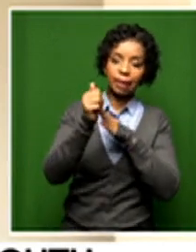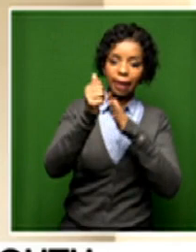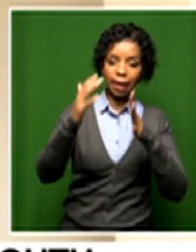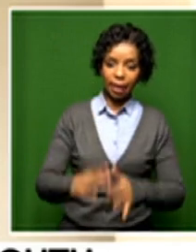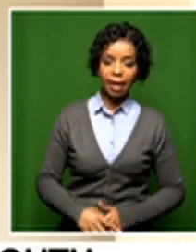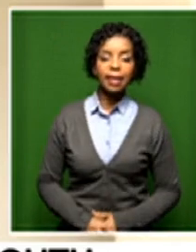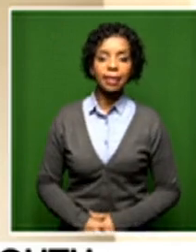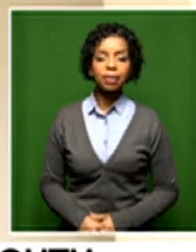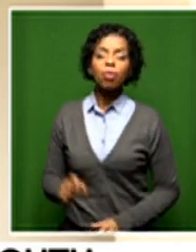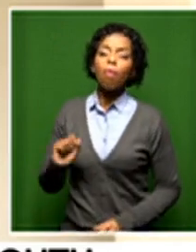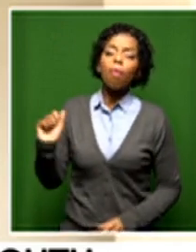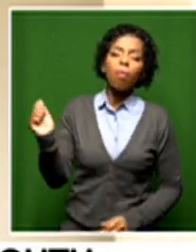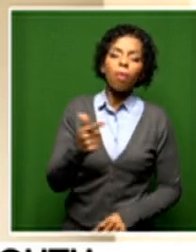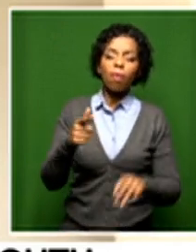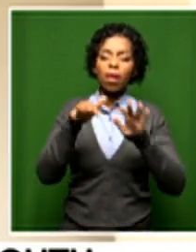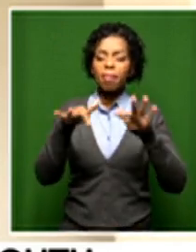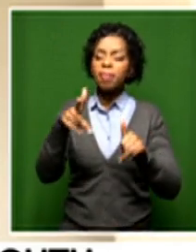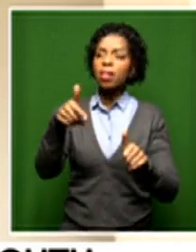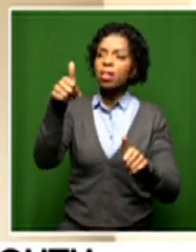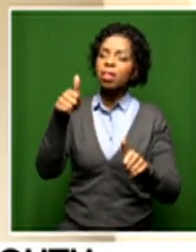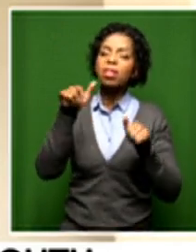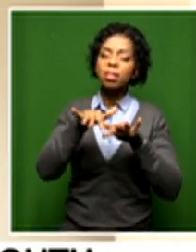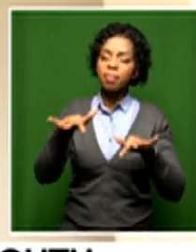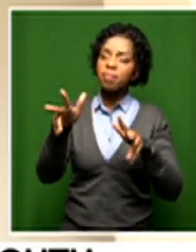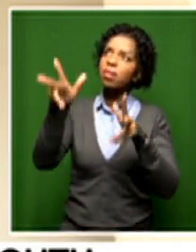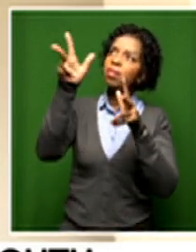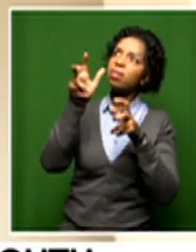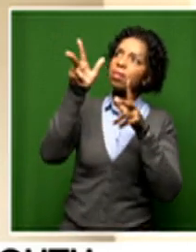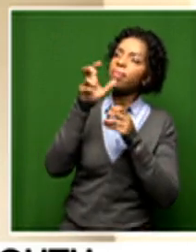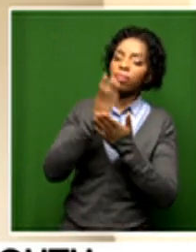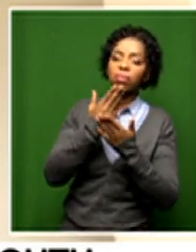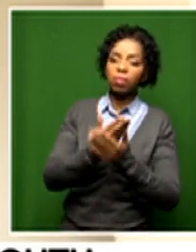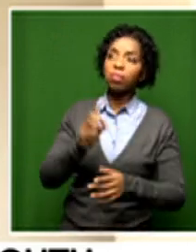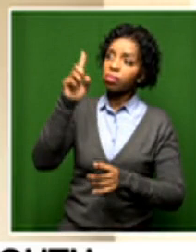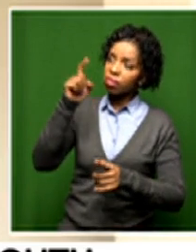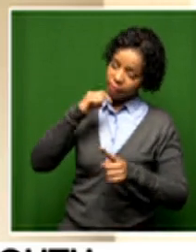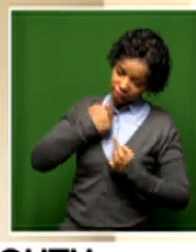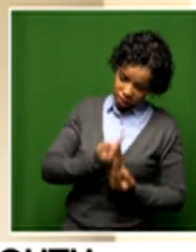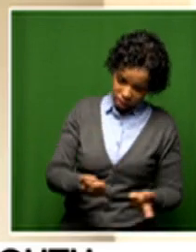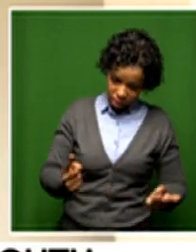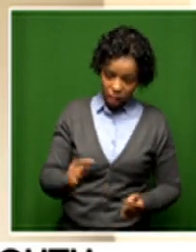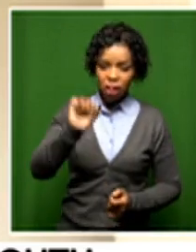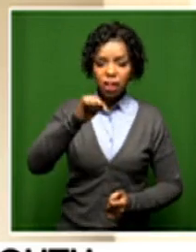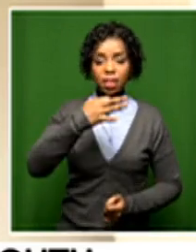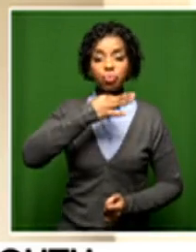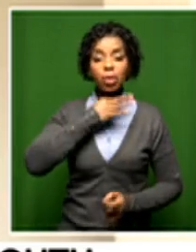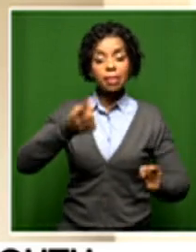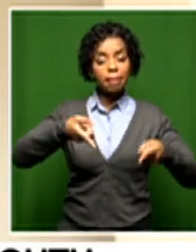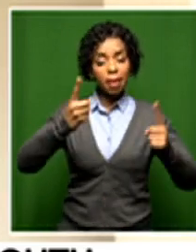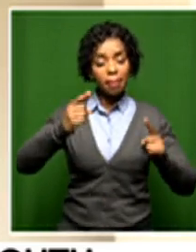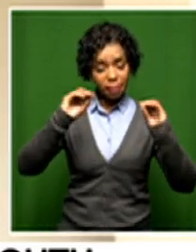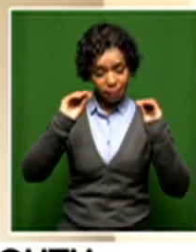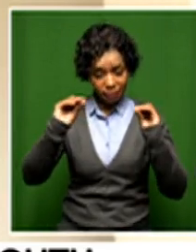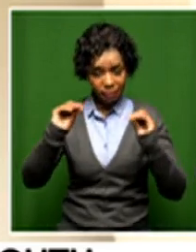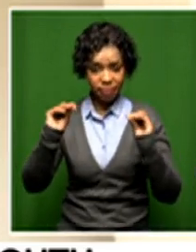all the people of influence to say there is still a risk. We must keep to the containment measures because in